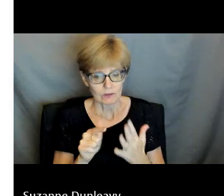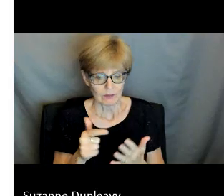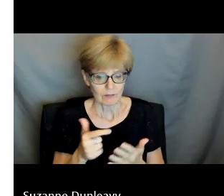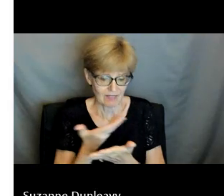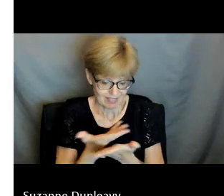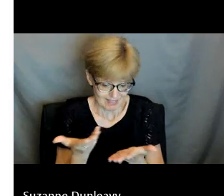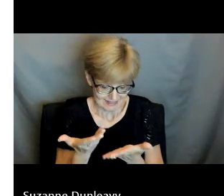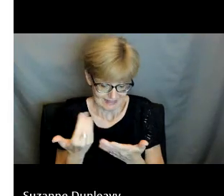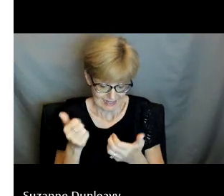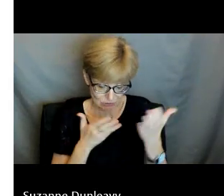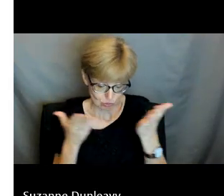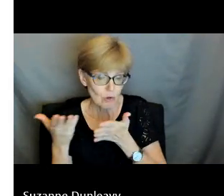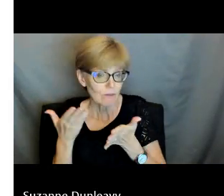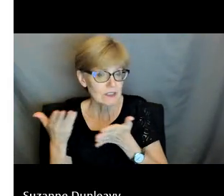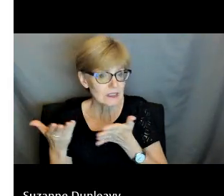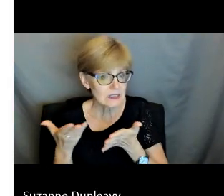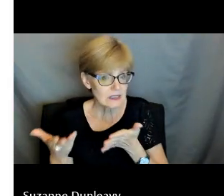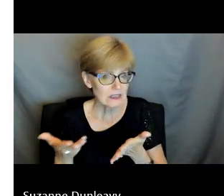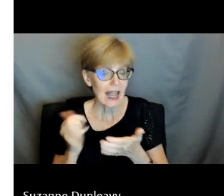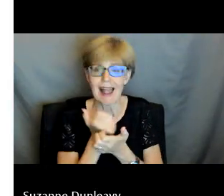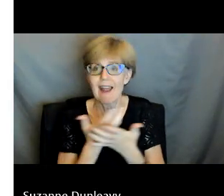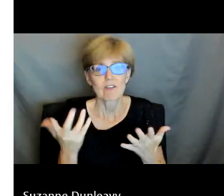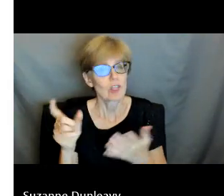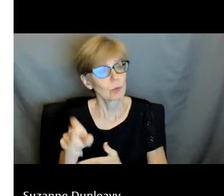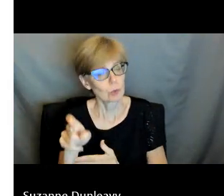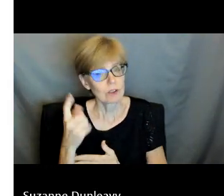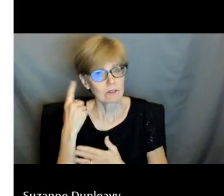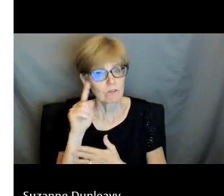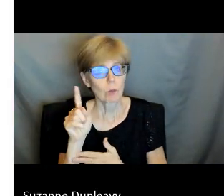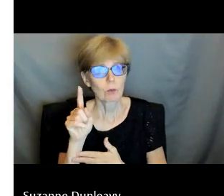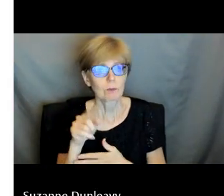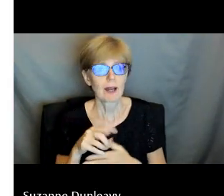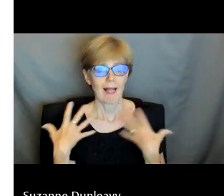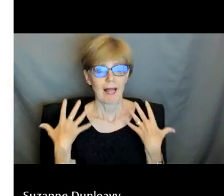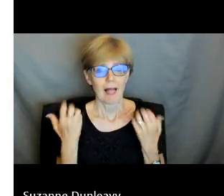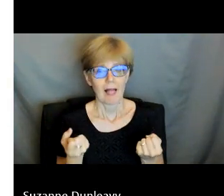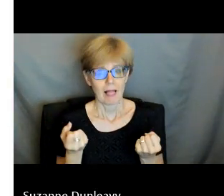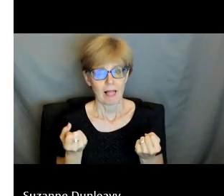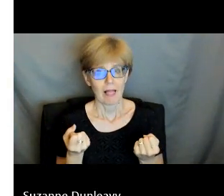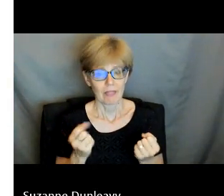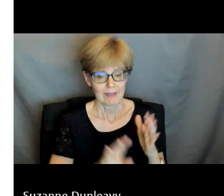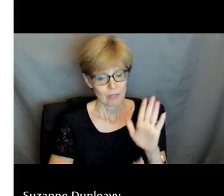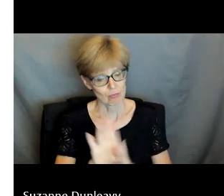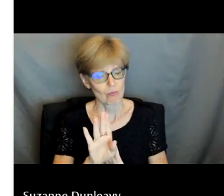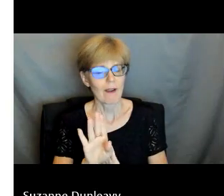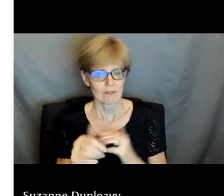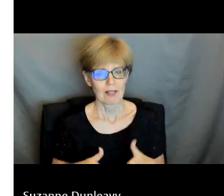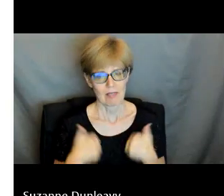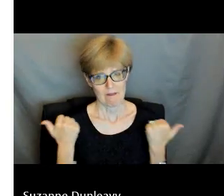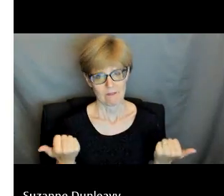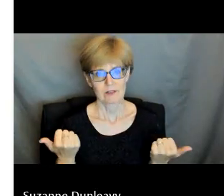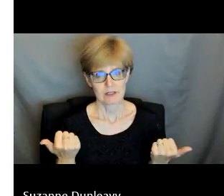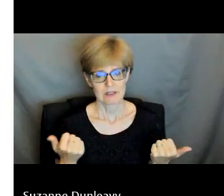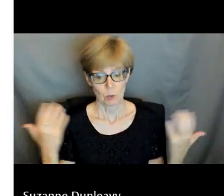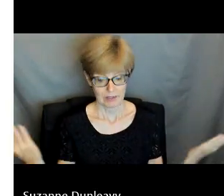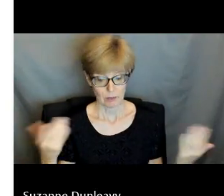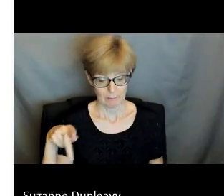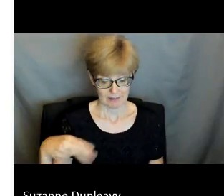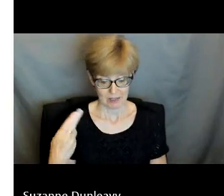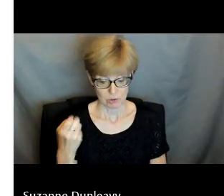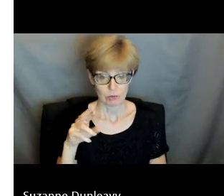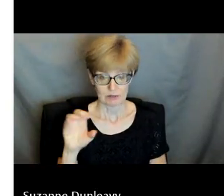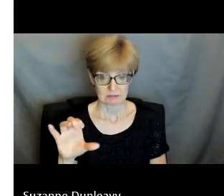services and everything you need for a healthy and thriving life. So at PHRC,